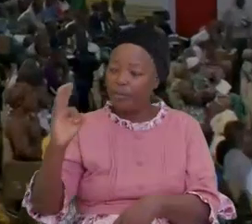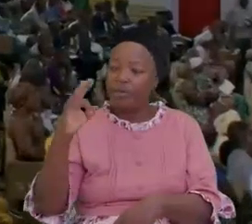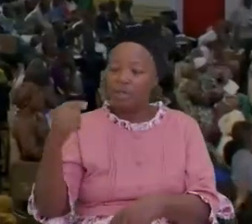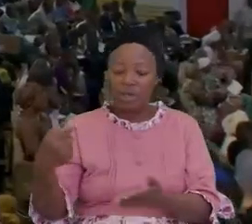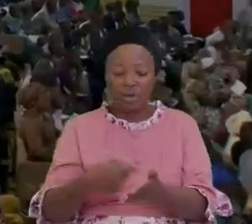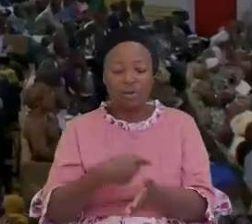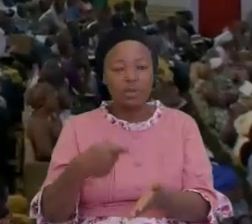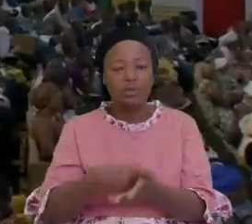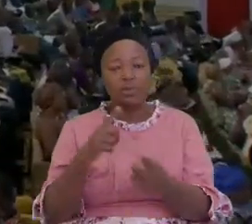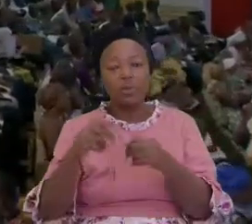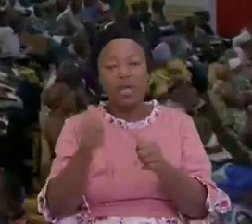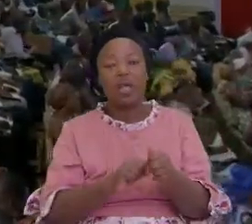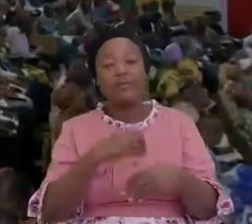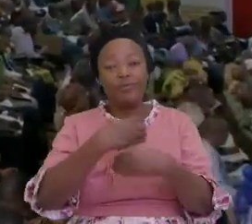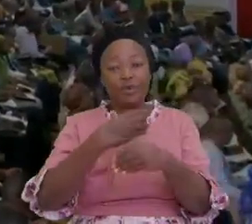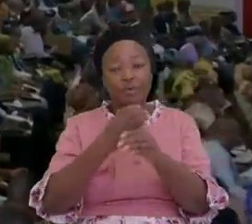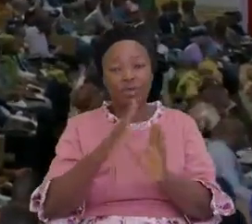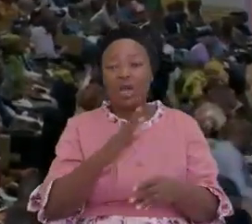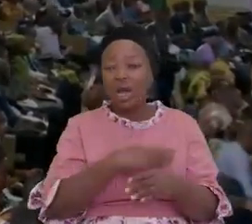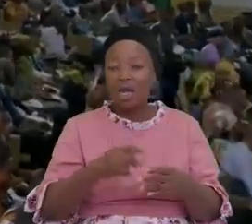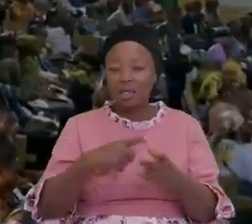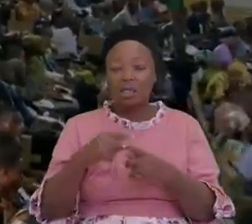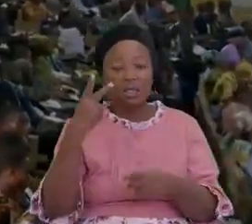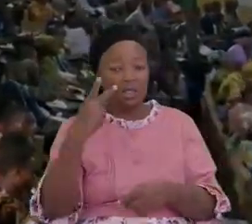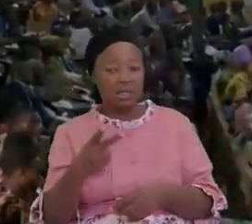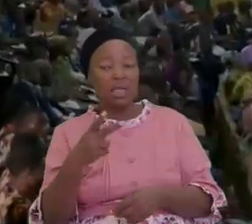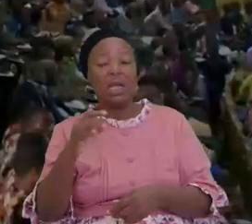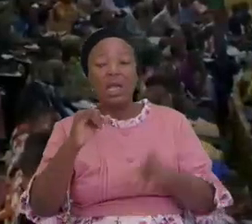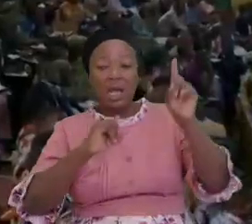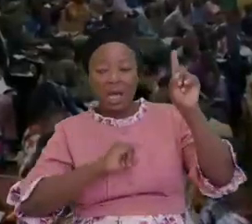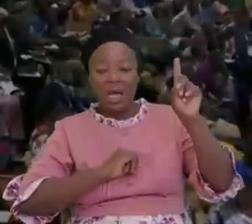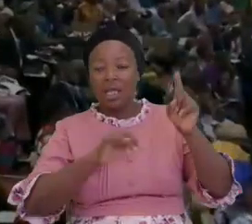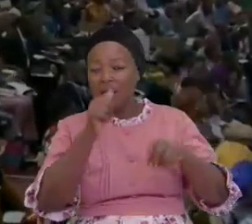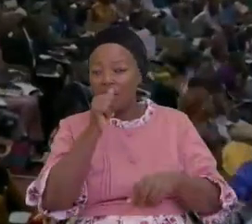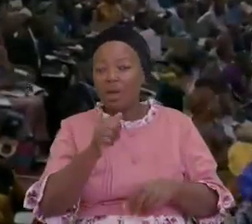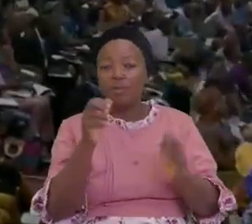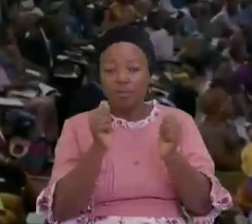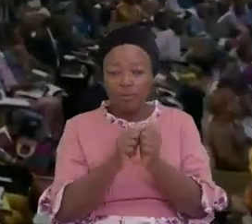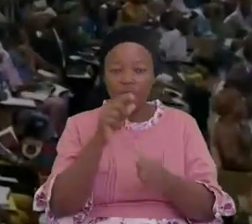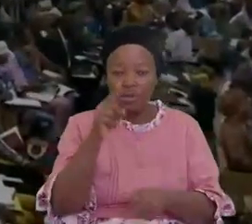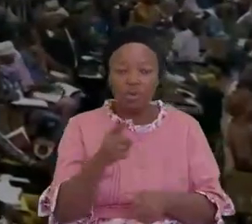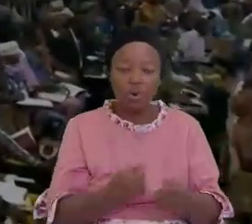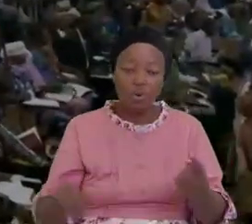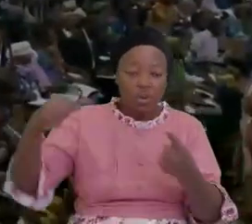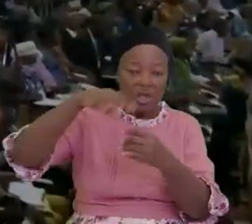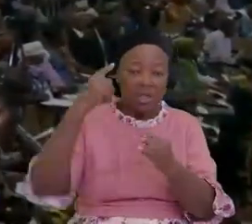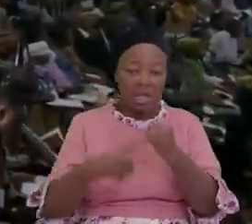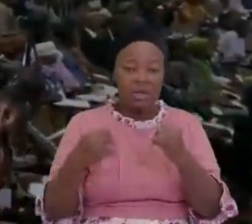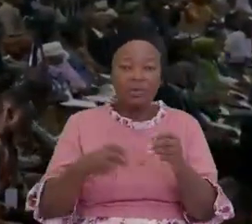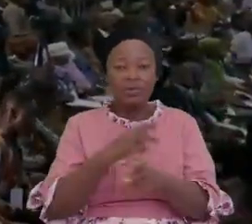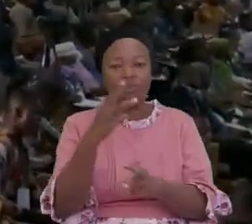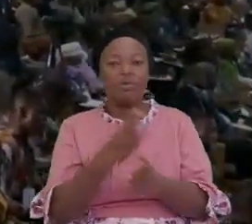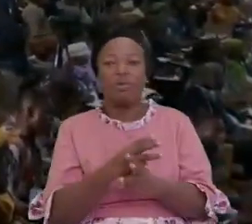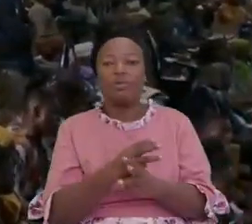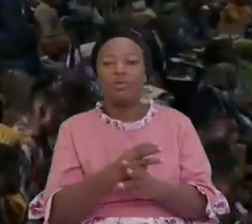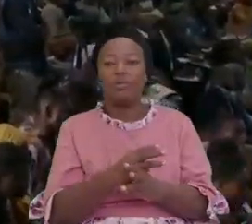creature. And he says, behold, I am with you until the end of the world.